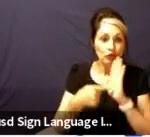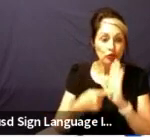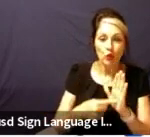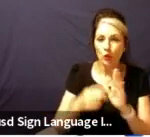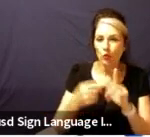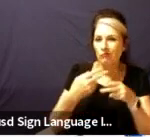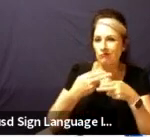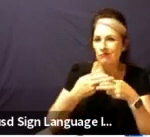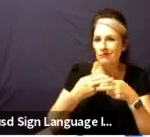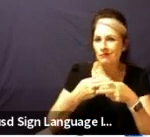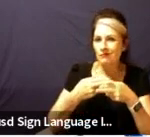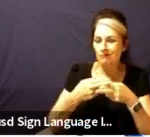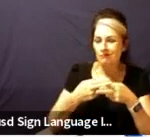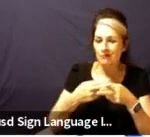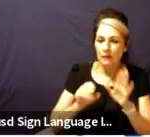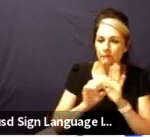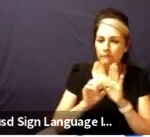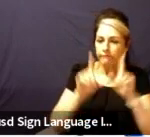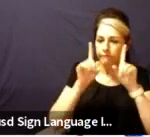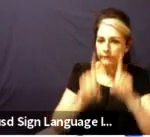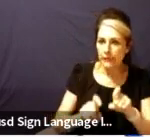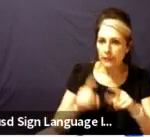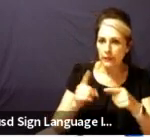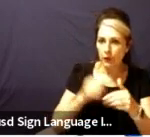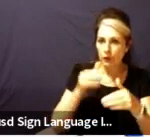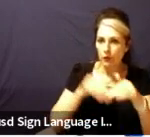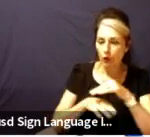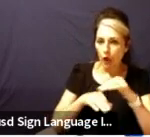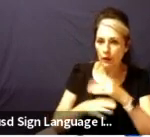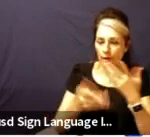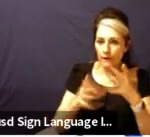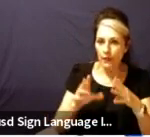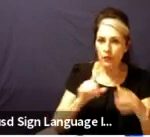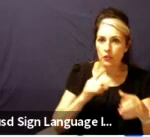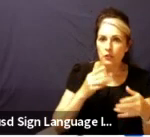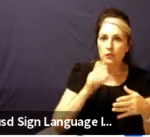a parent would see that when they first log in after they completed data